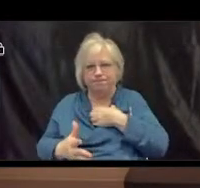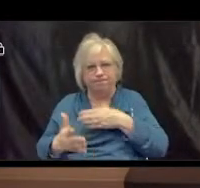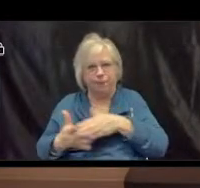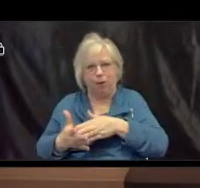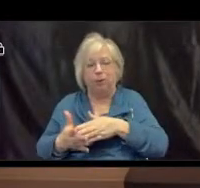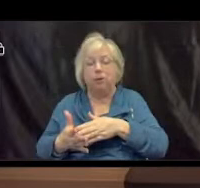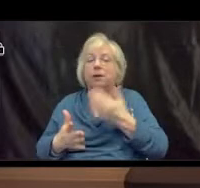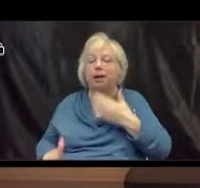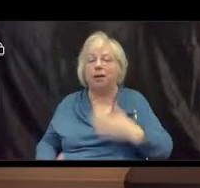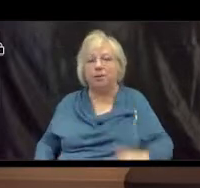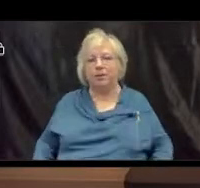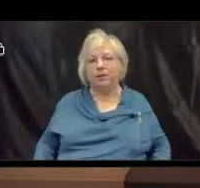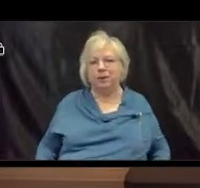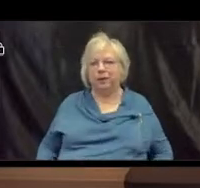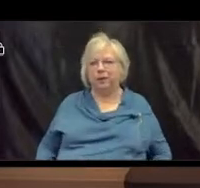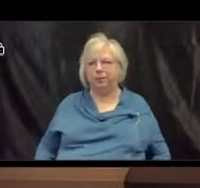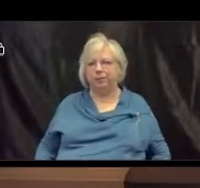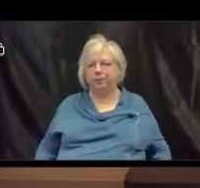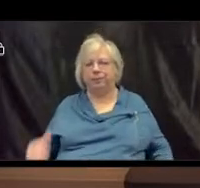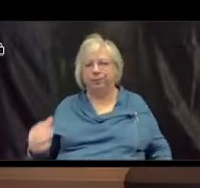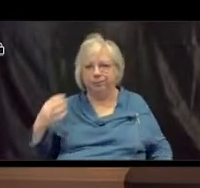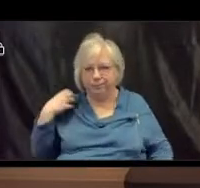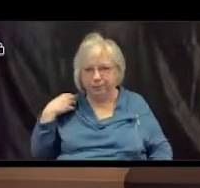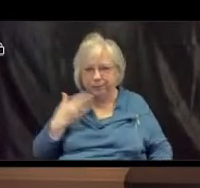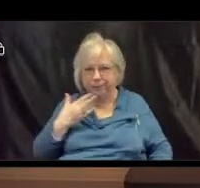Thank you. Thank you.